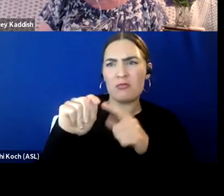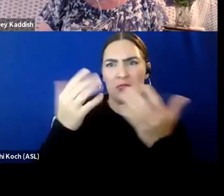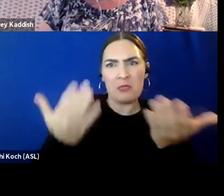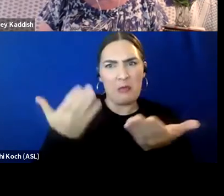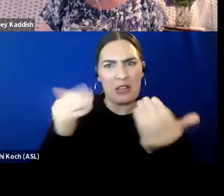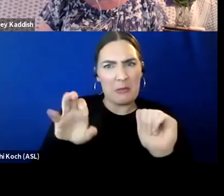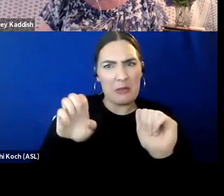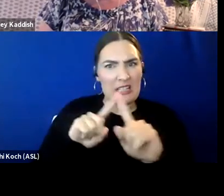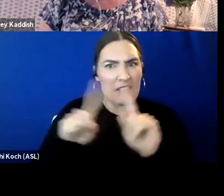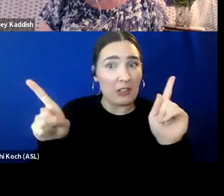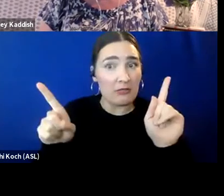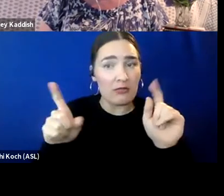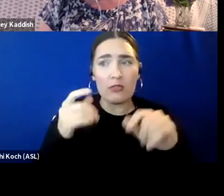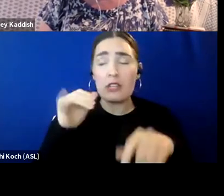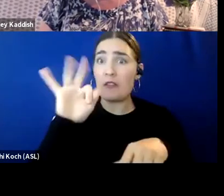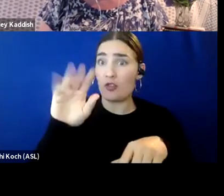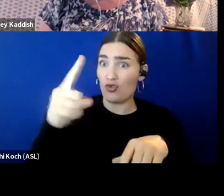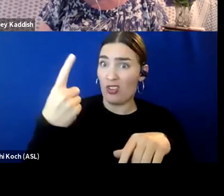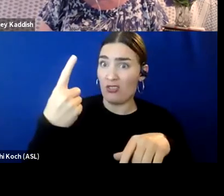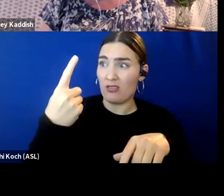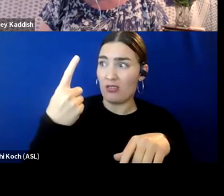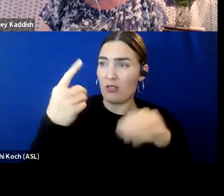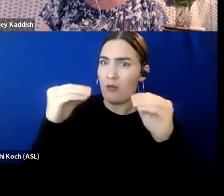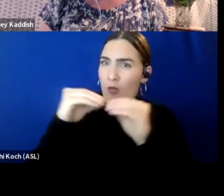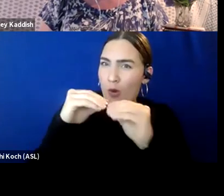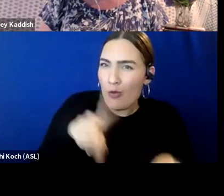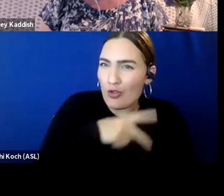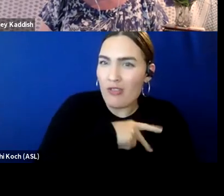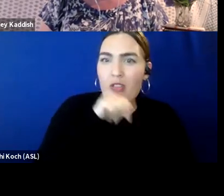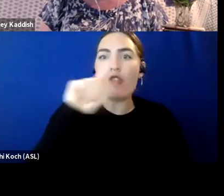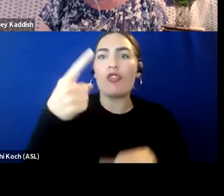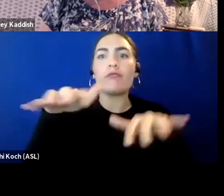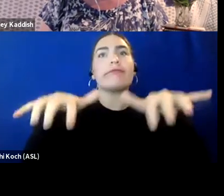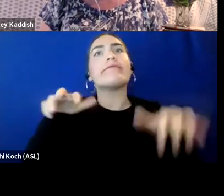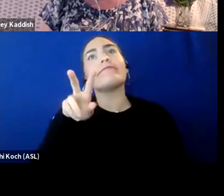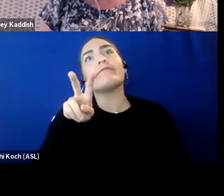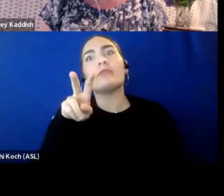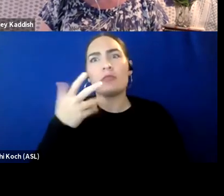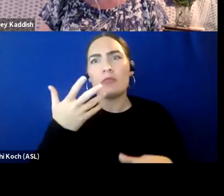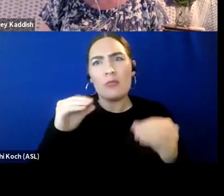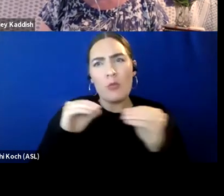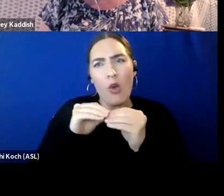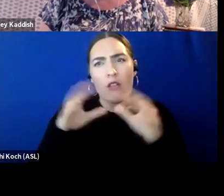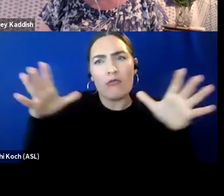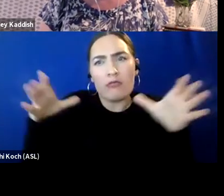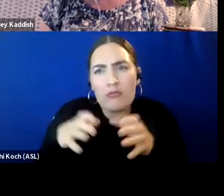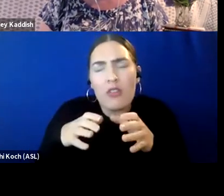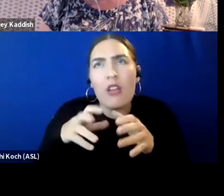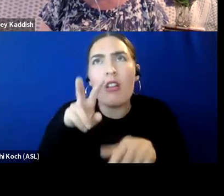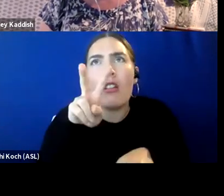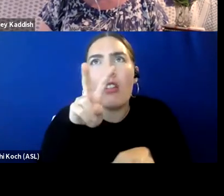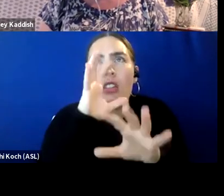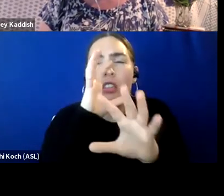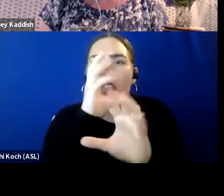whole bunch of people? What if it was more personal? What if we got to ask more questions? And what if we got to really unpack